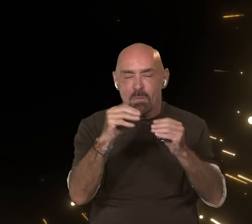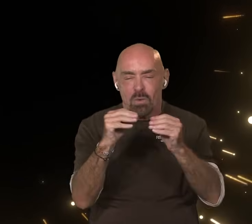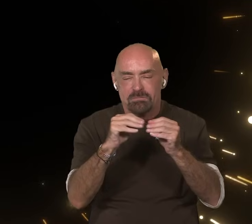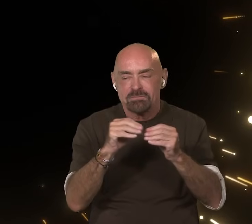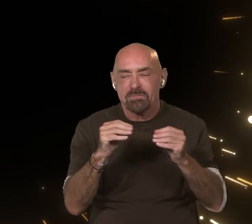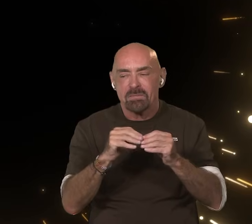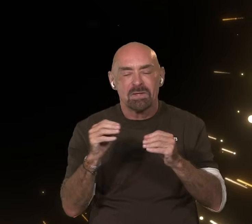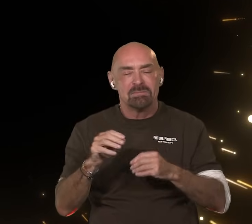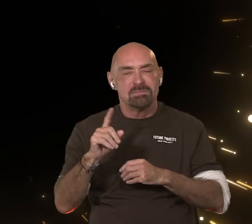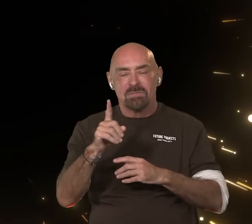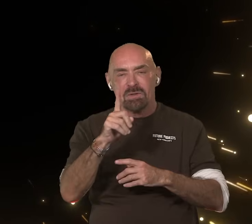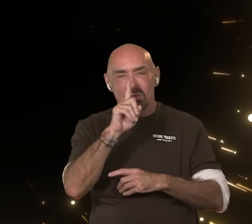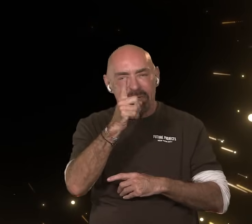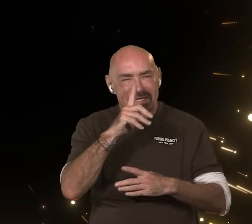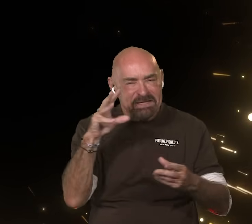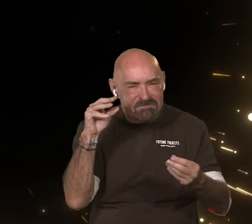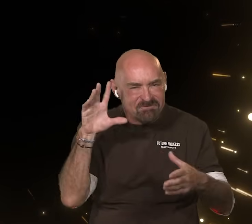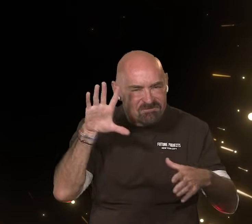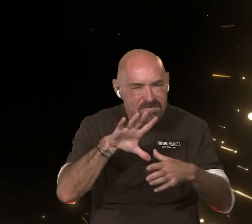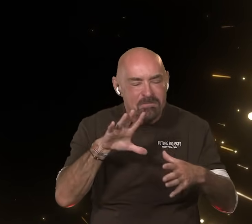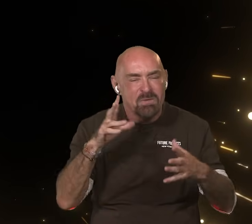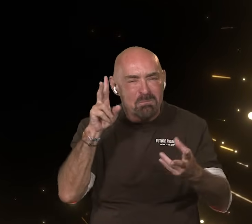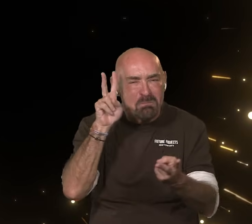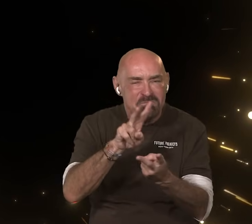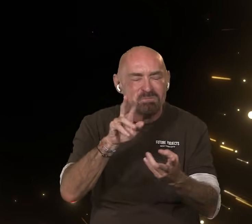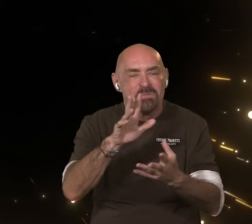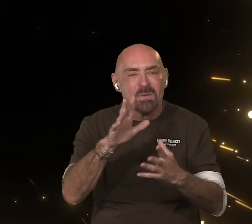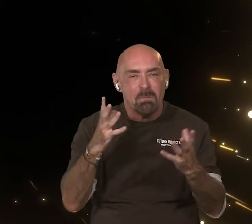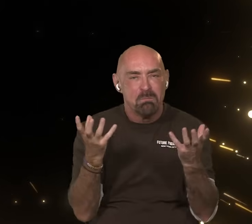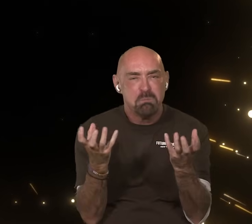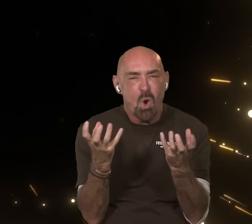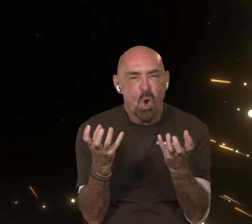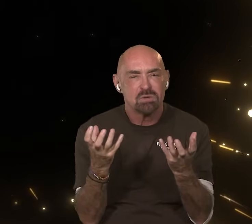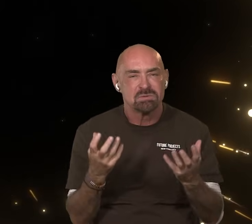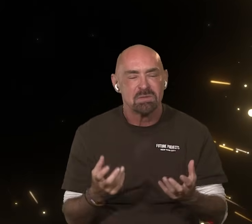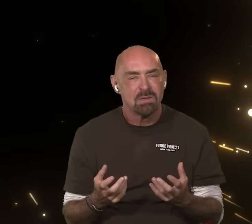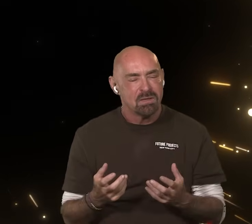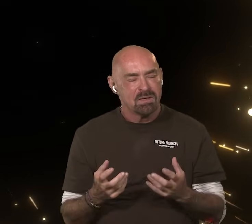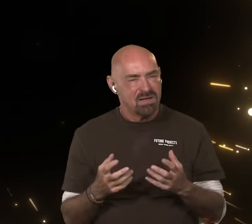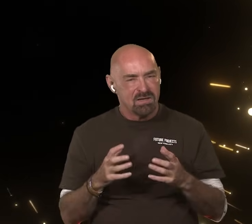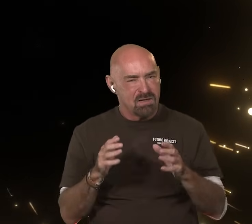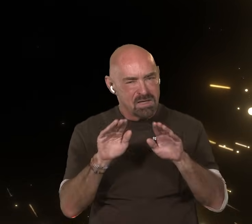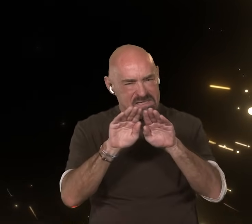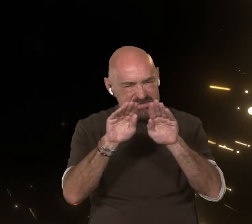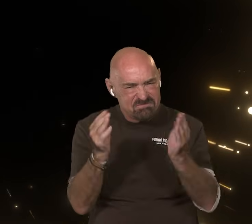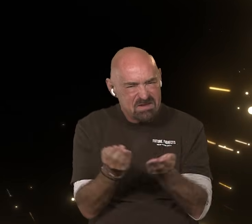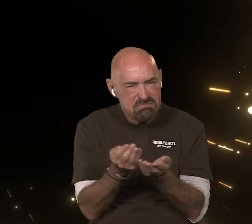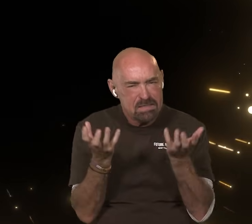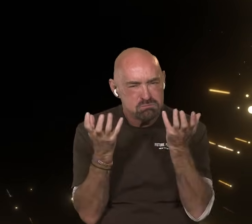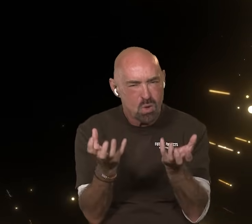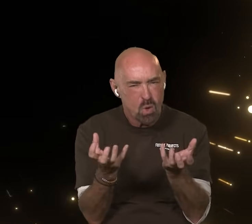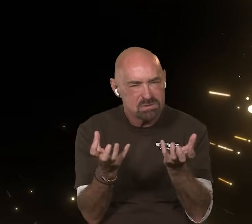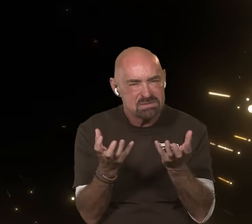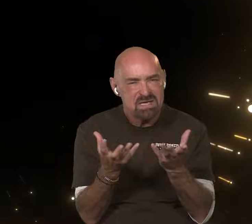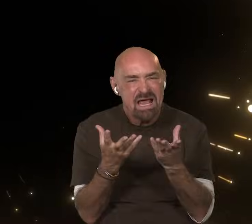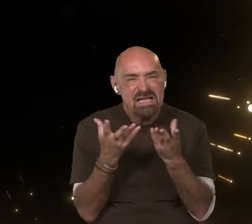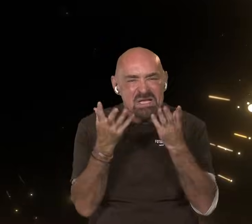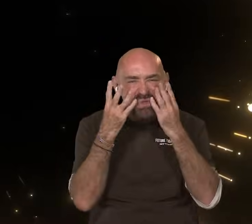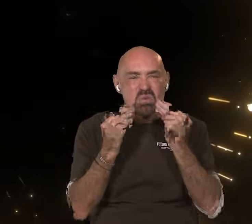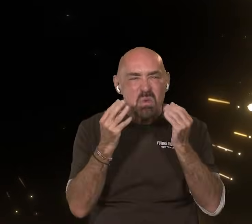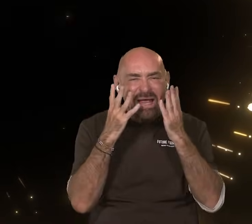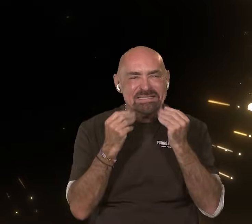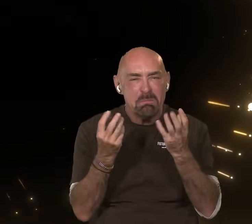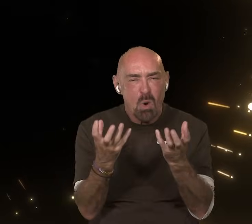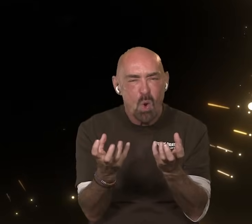go. Because I can't say it's Atmospheric as balls. atmospheric. Are we allowed to say that? Is that helpful? Sweaty